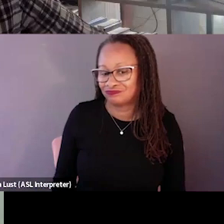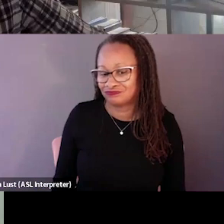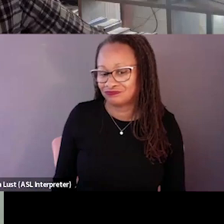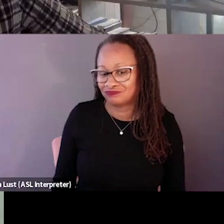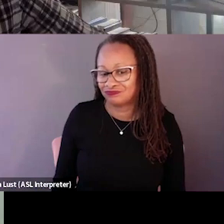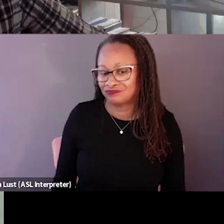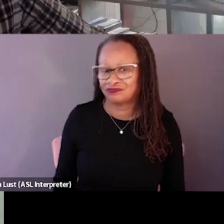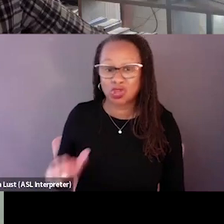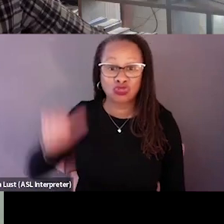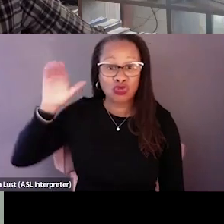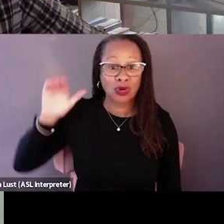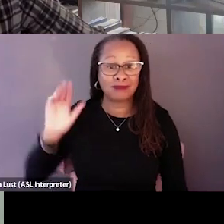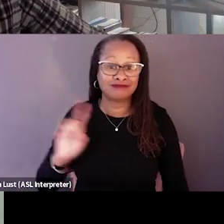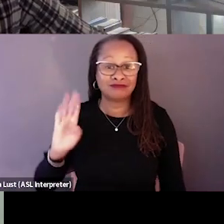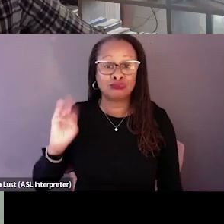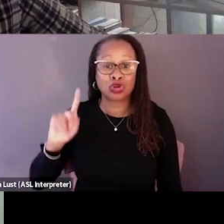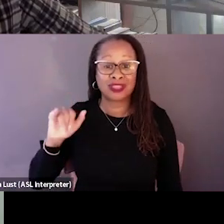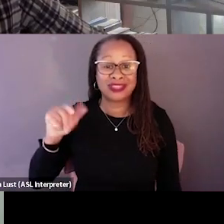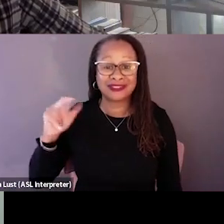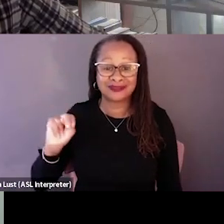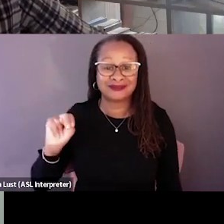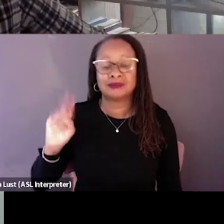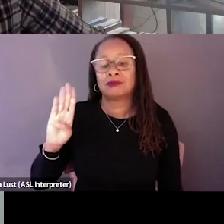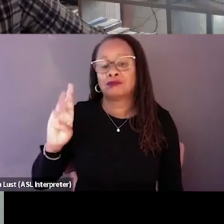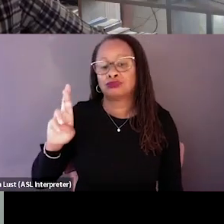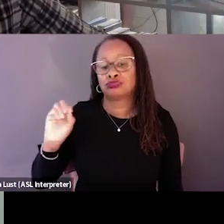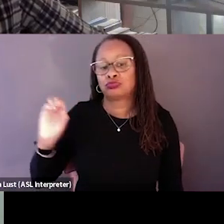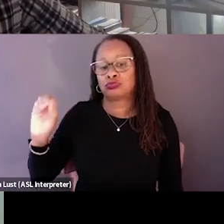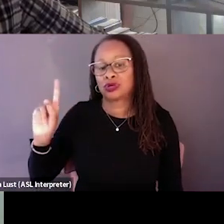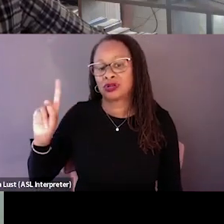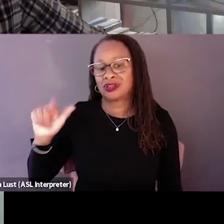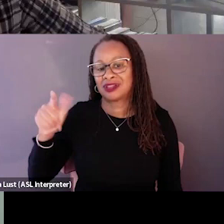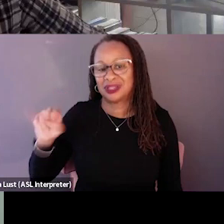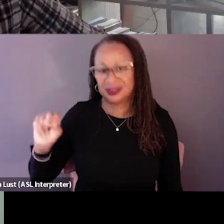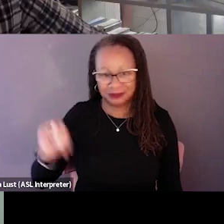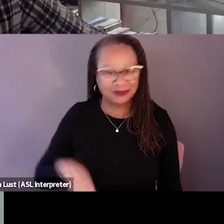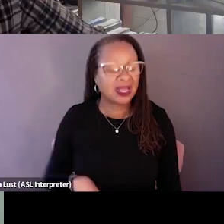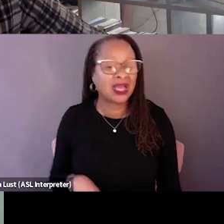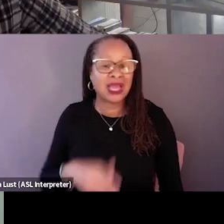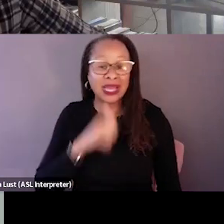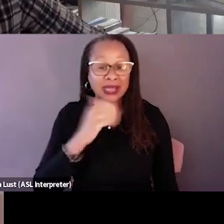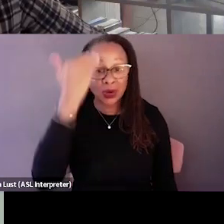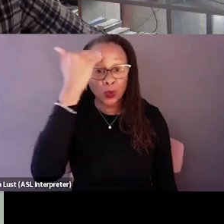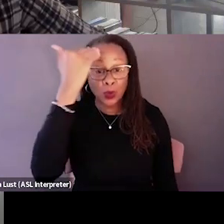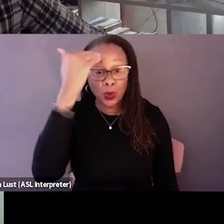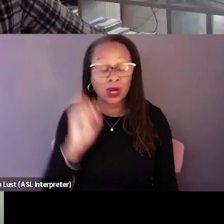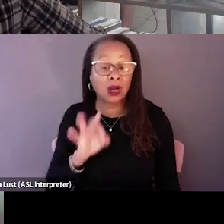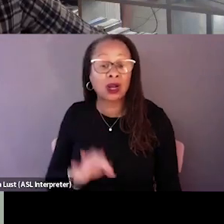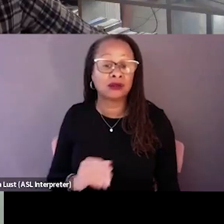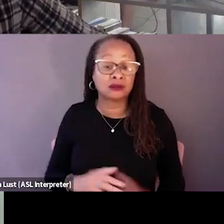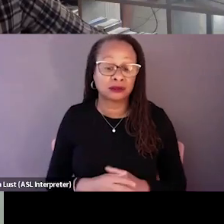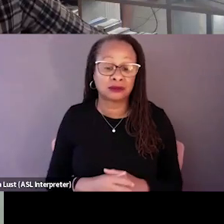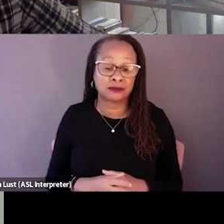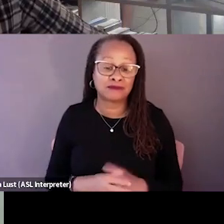have grown up in Brooklyn and are not aware as of consciously aware